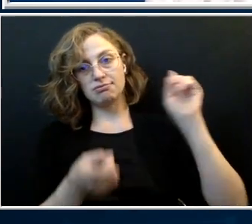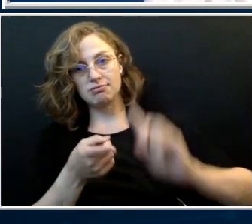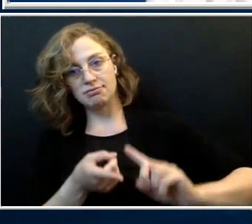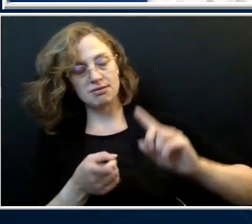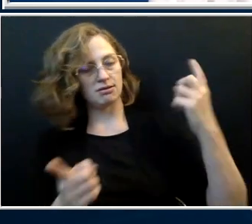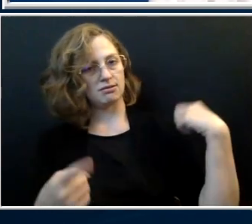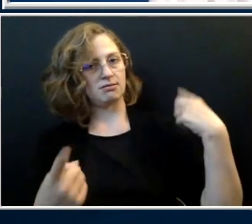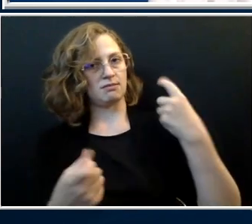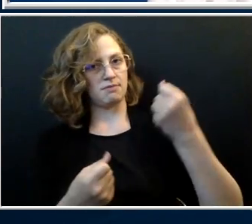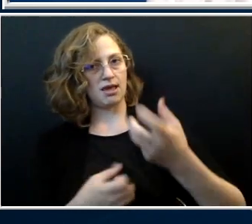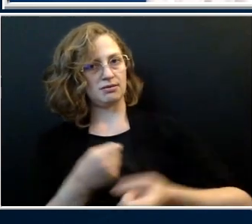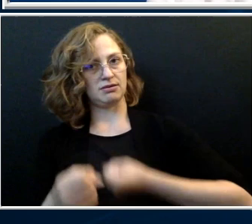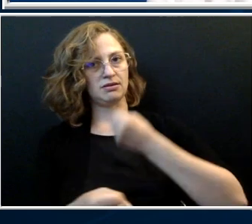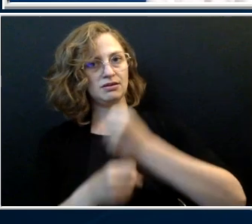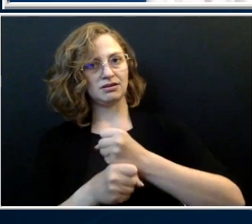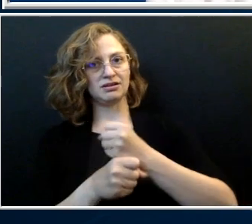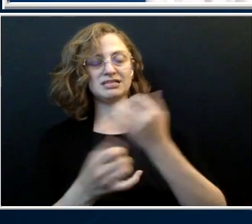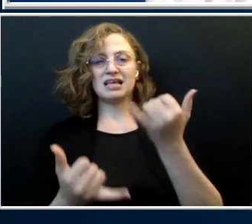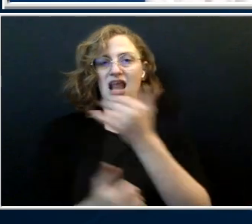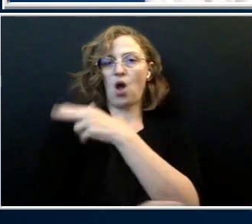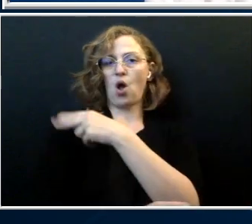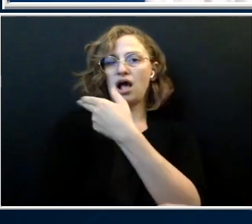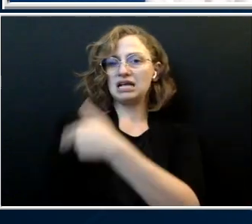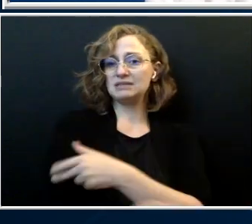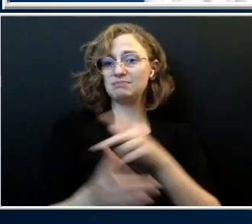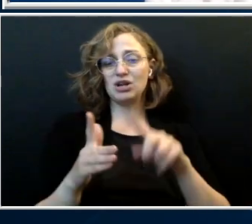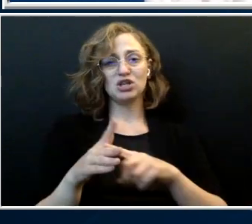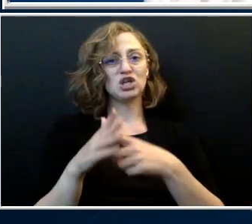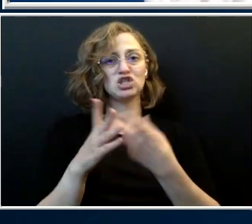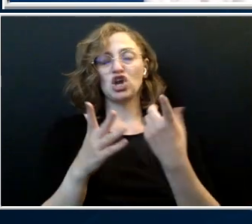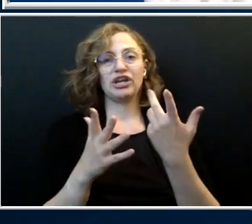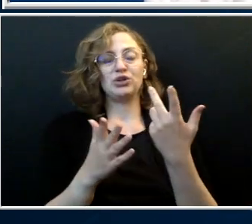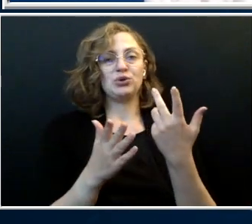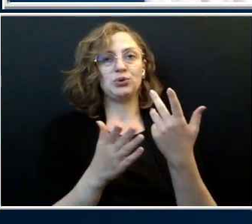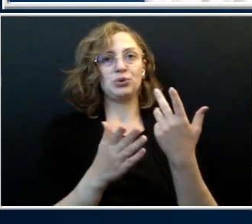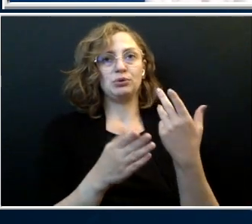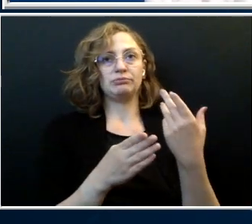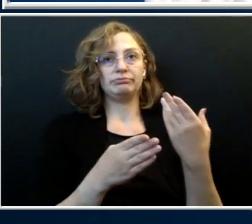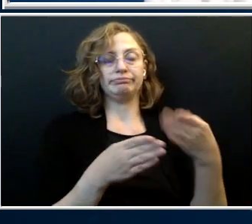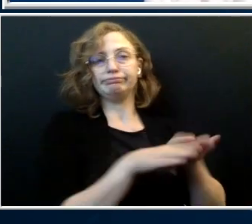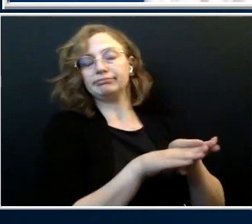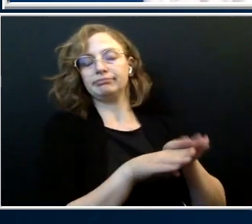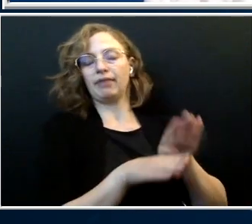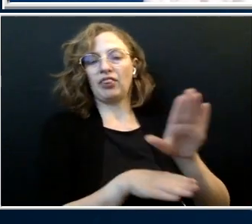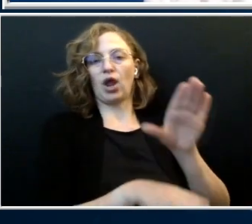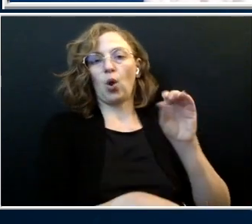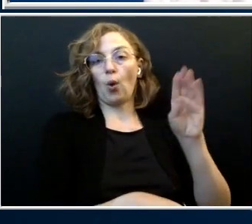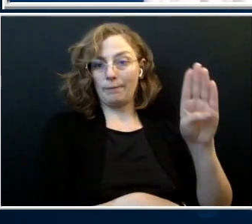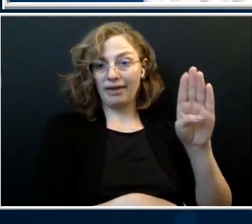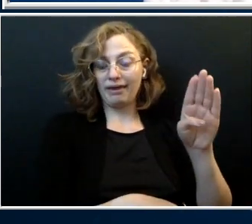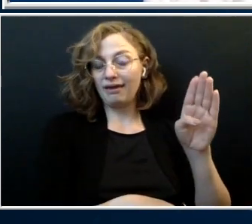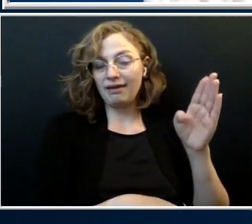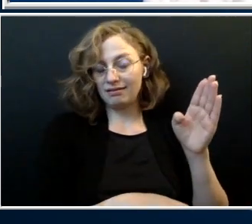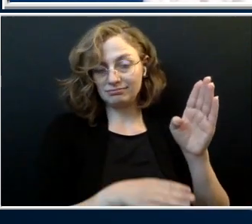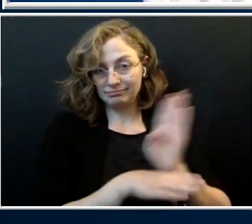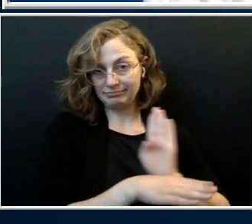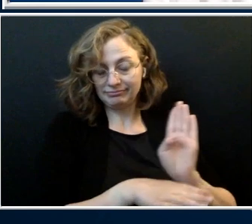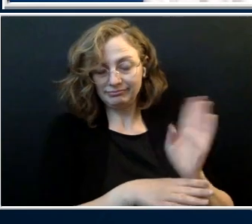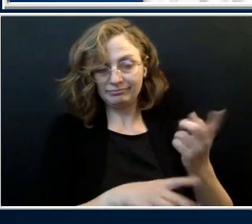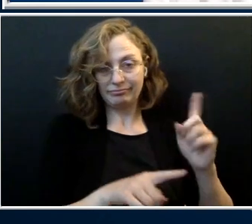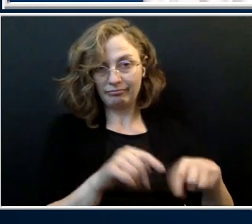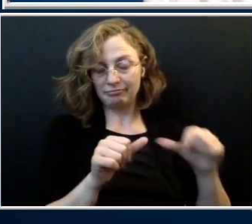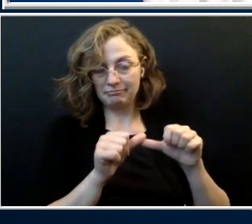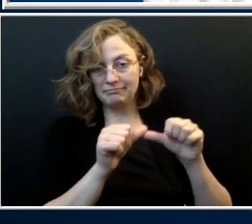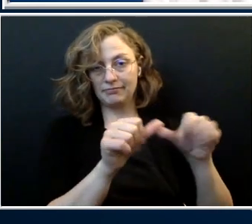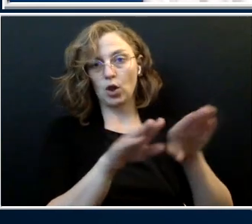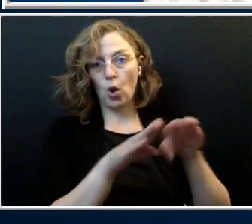get out of the business because they can't afford to keep it open. Yes. That's a problem in the rate of reimbursement. Yes. It's not suggesting that private